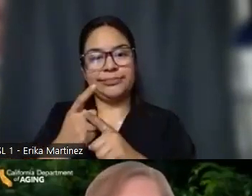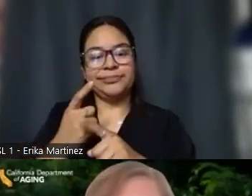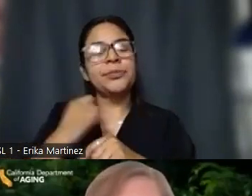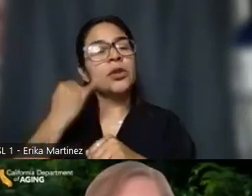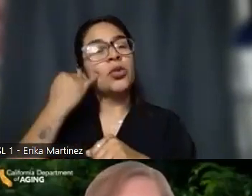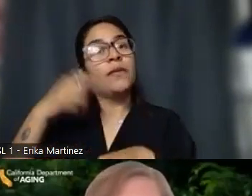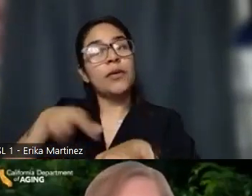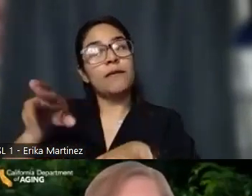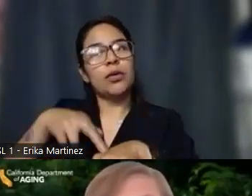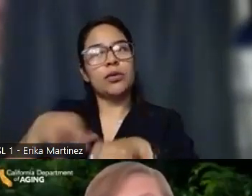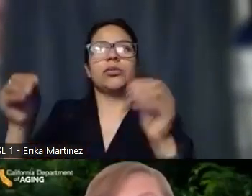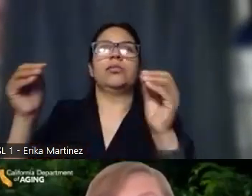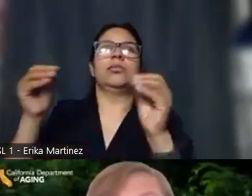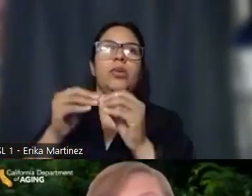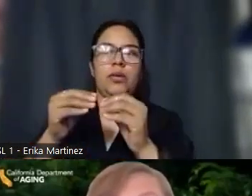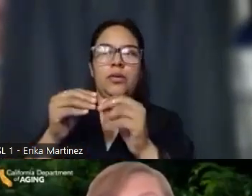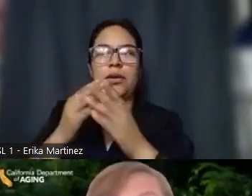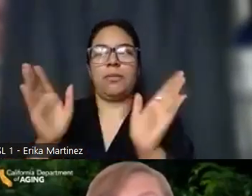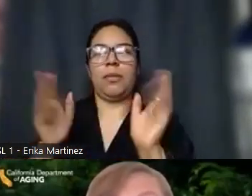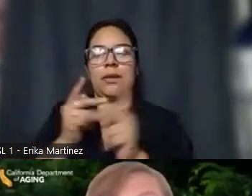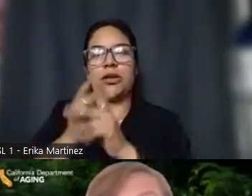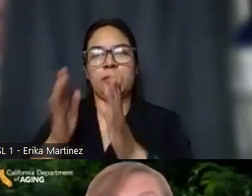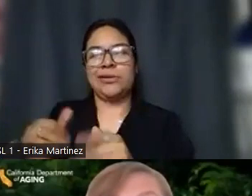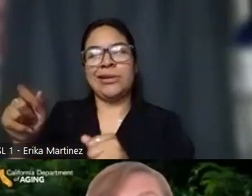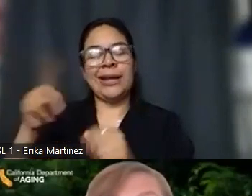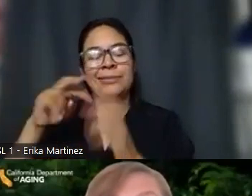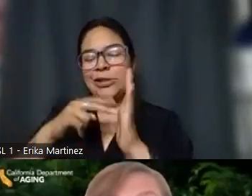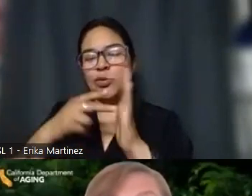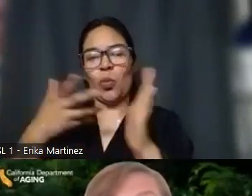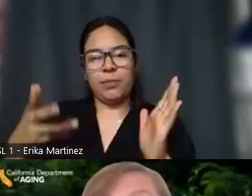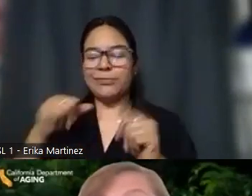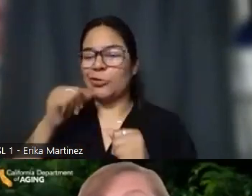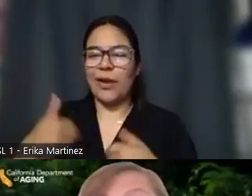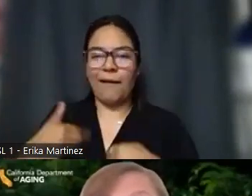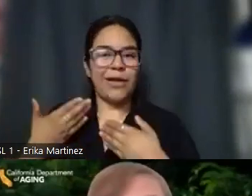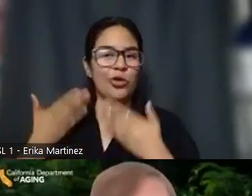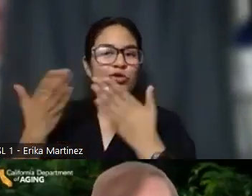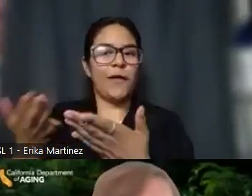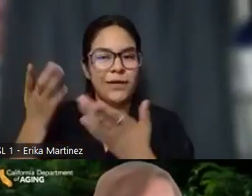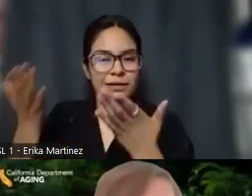referrals is more than the public guardian can handle, then those people are not being served.